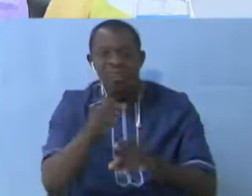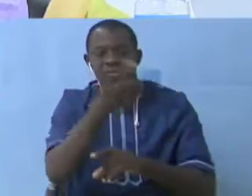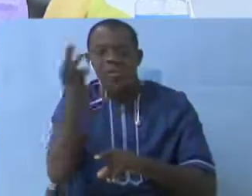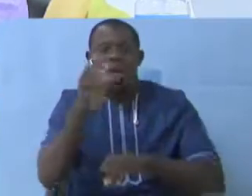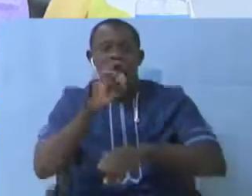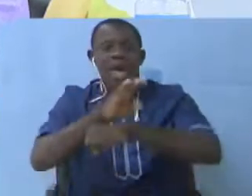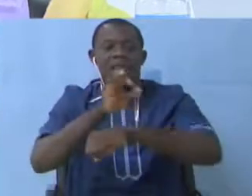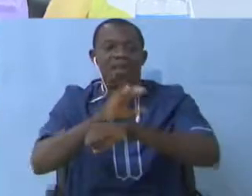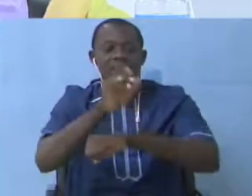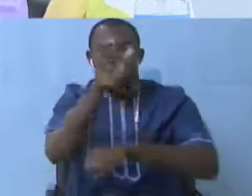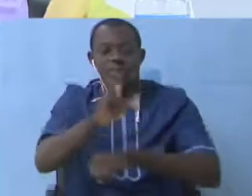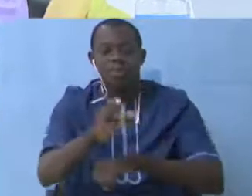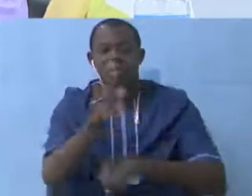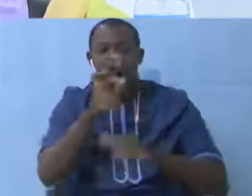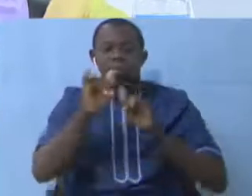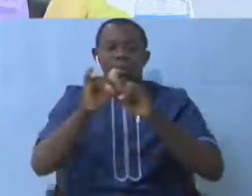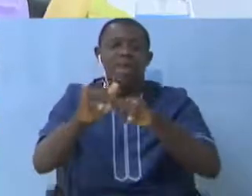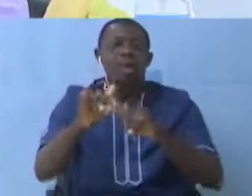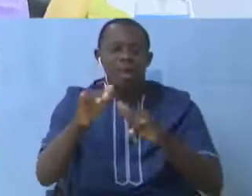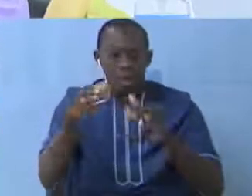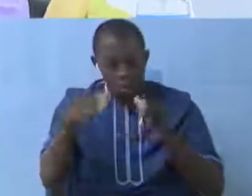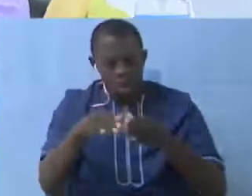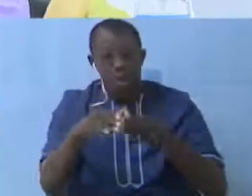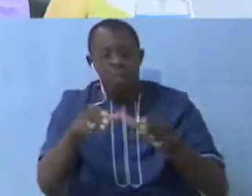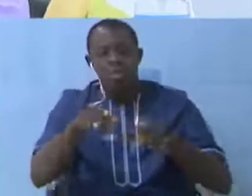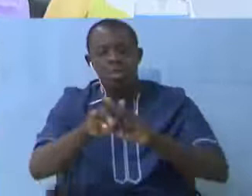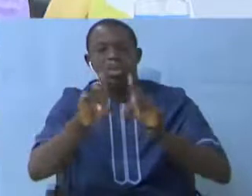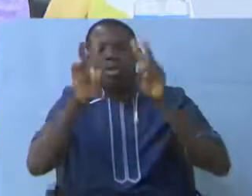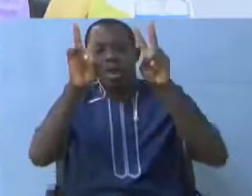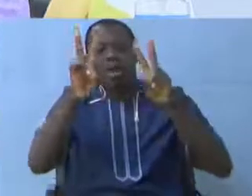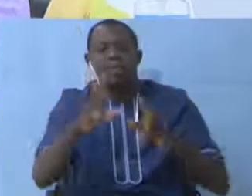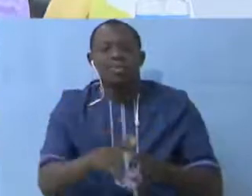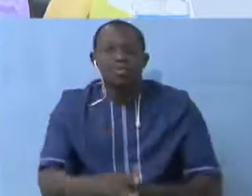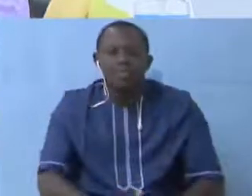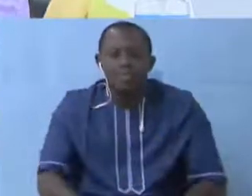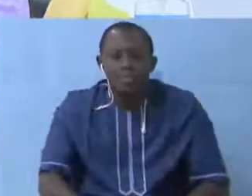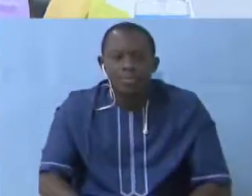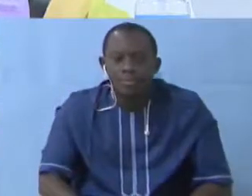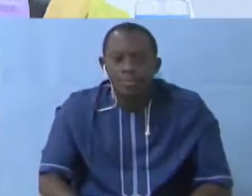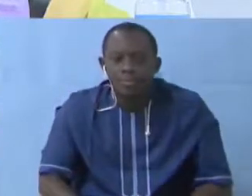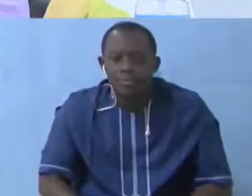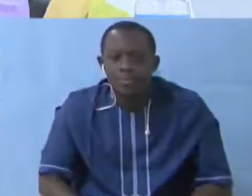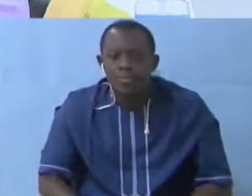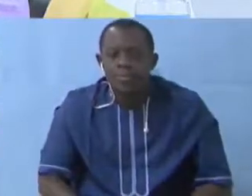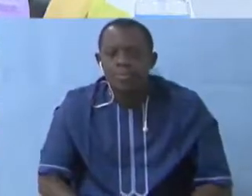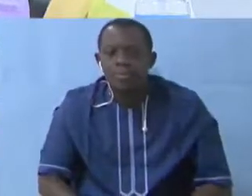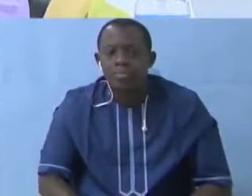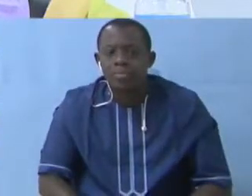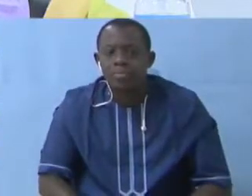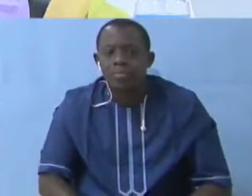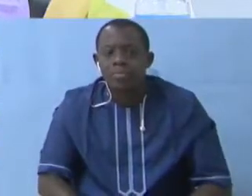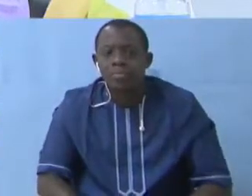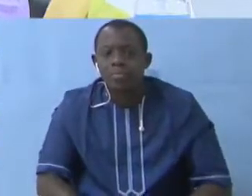wax commission bi xëj na ñi ko doon yedda yu néew ñoo xam ne day ñoo desoon ànd ak moom. Well, because